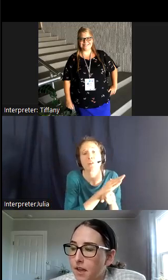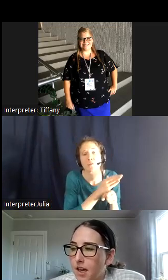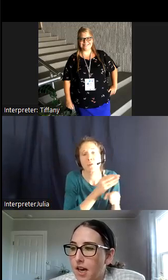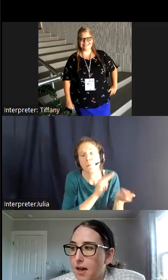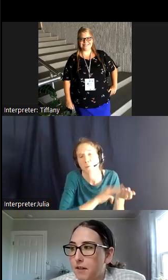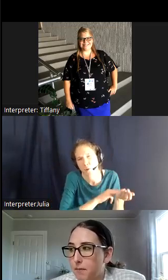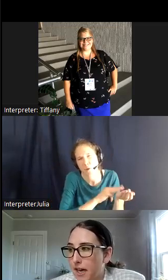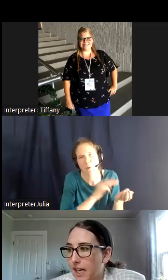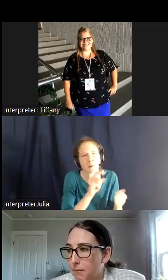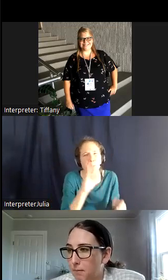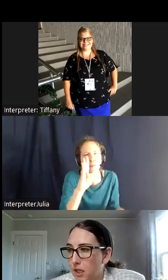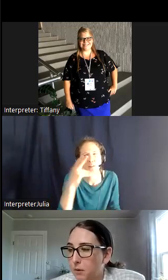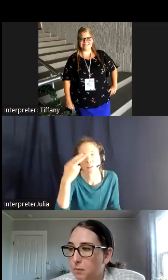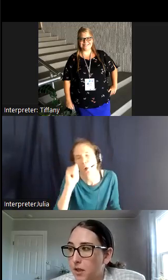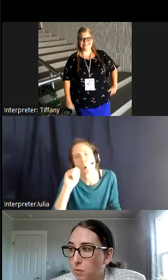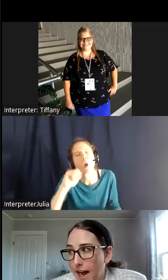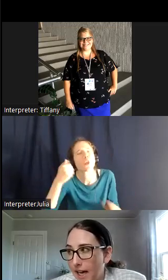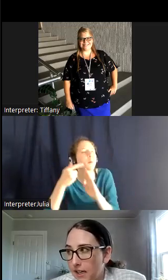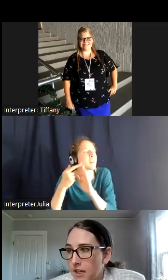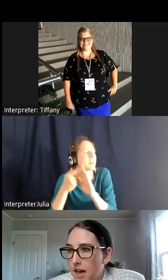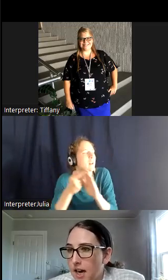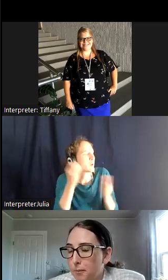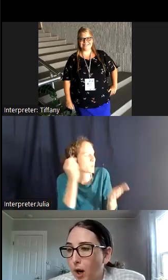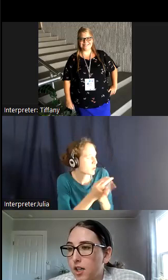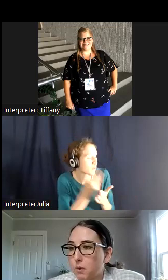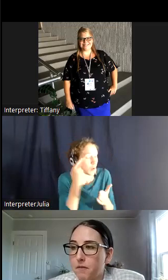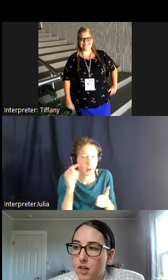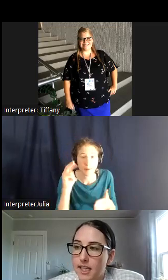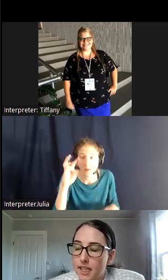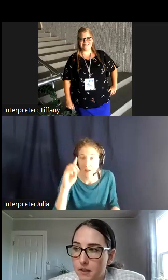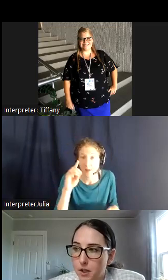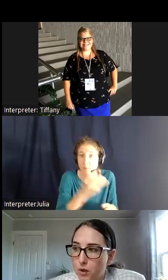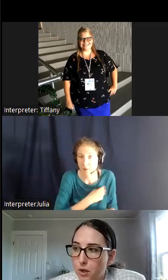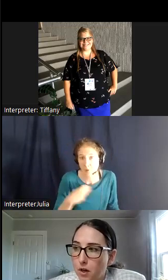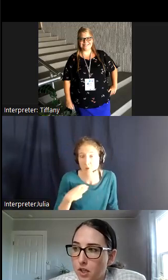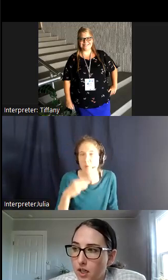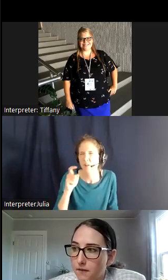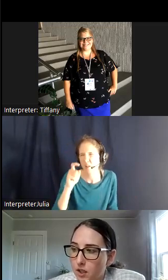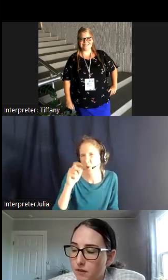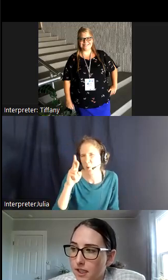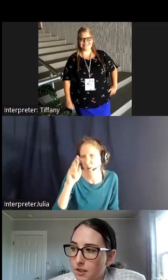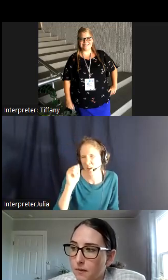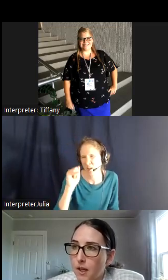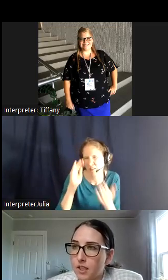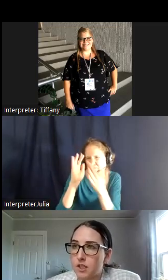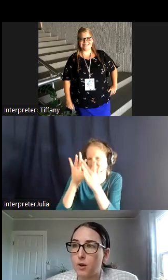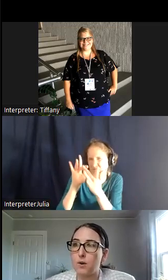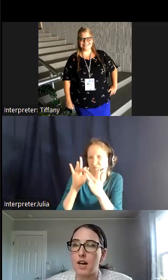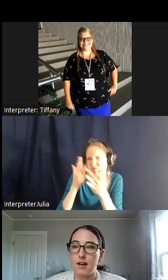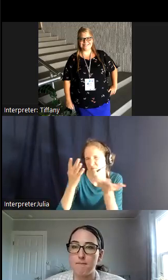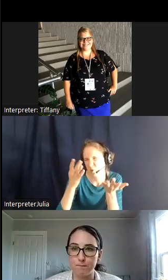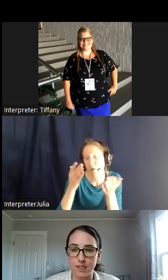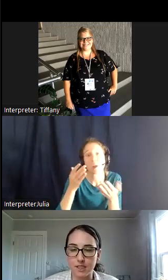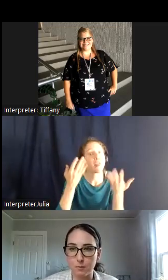designee. And for Medicaid members, it would be the RAE prior to referring an individual to alternative services.